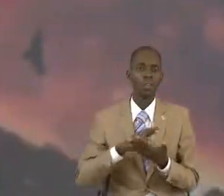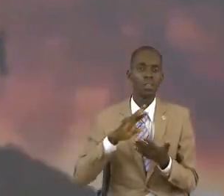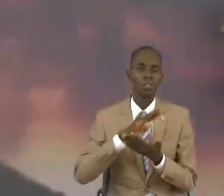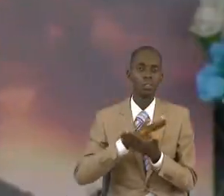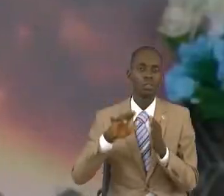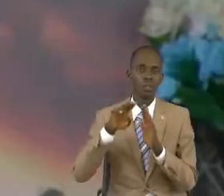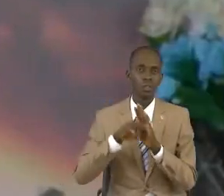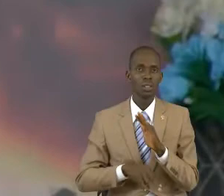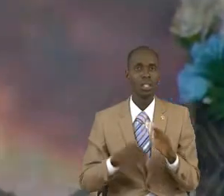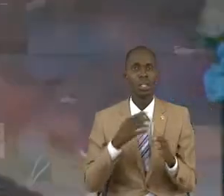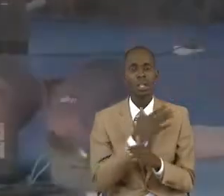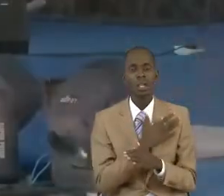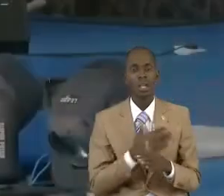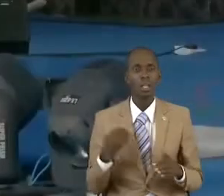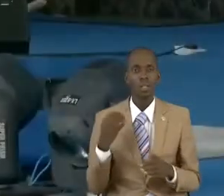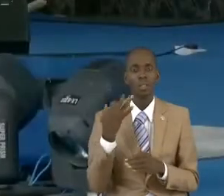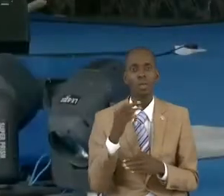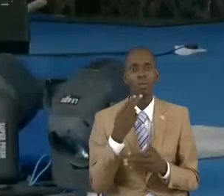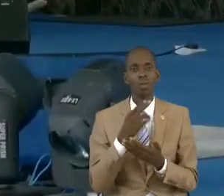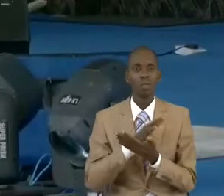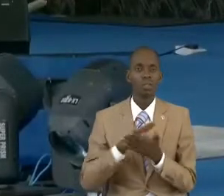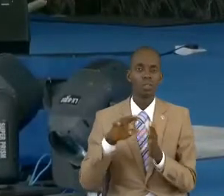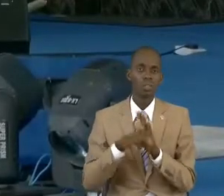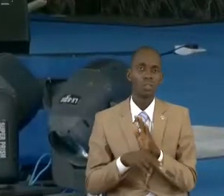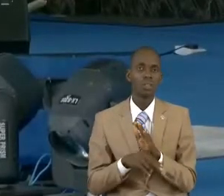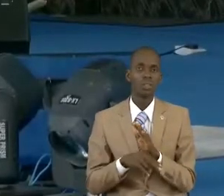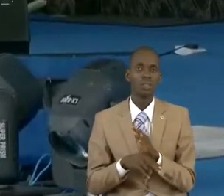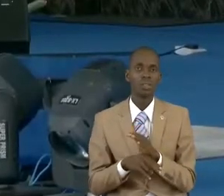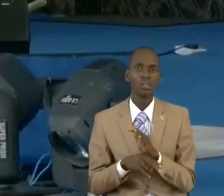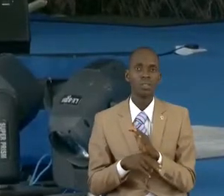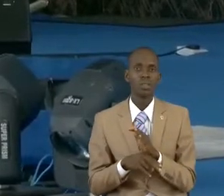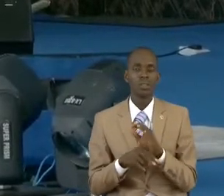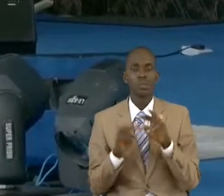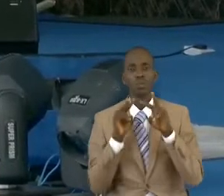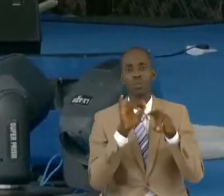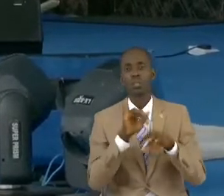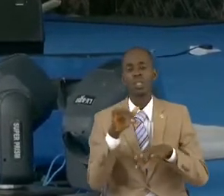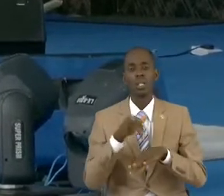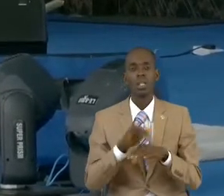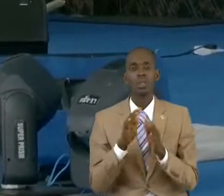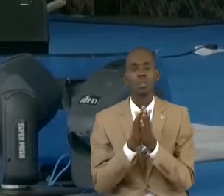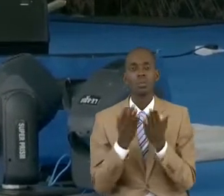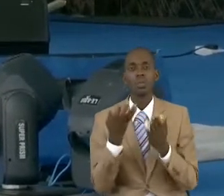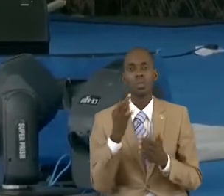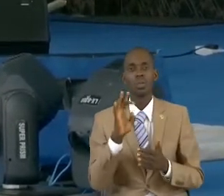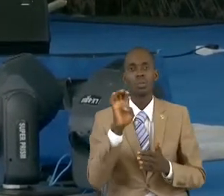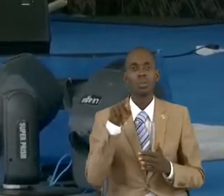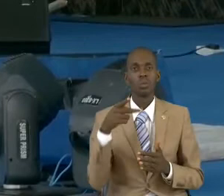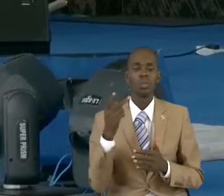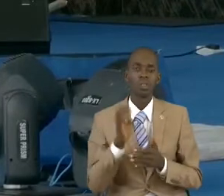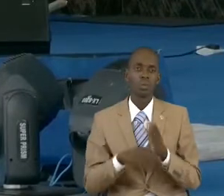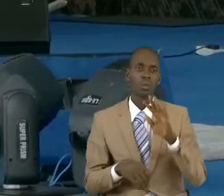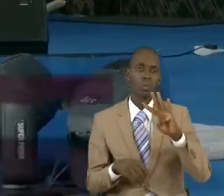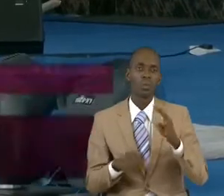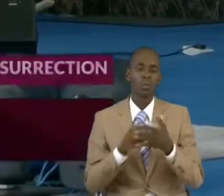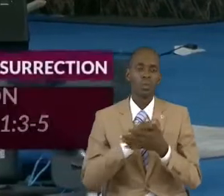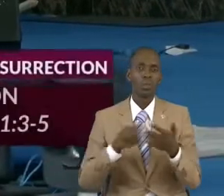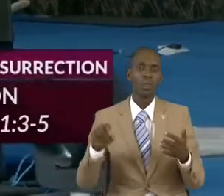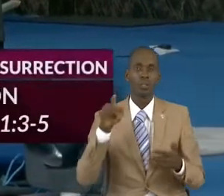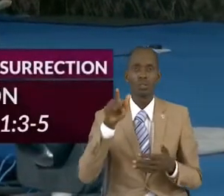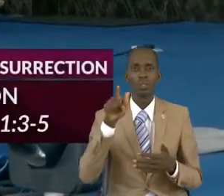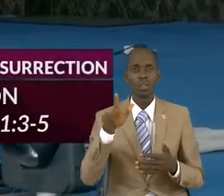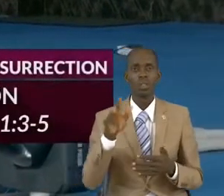and holiness. Looking at Ephesians chapter 4. I'm reading from verse